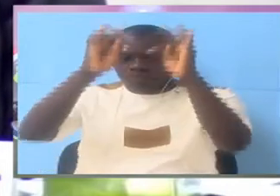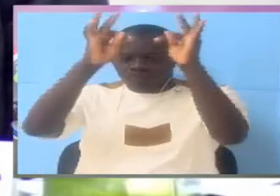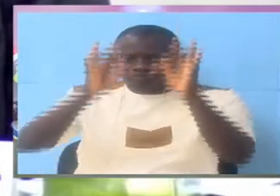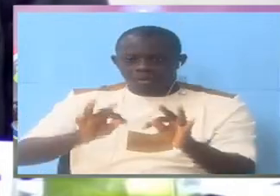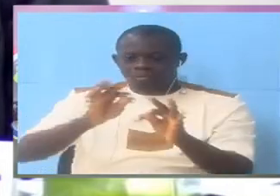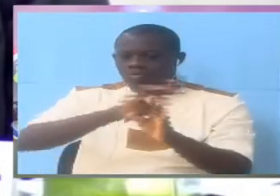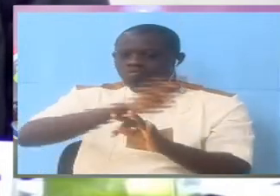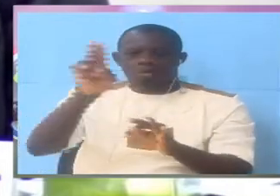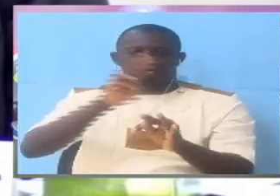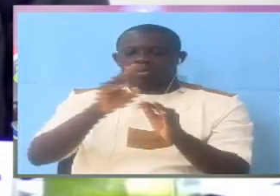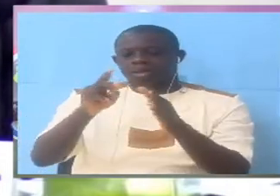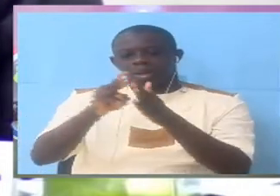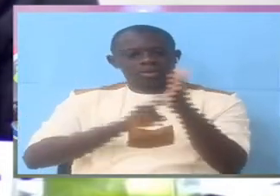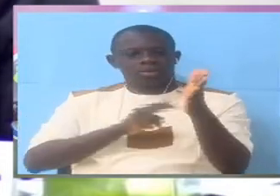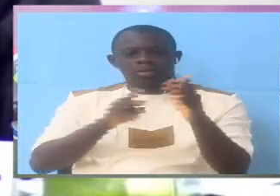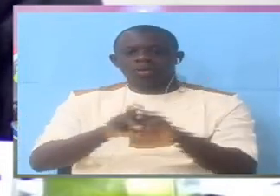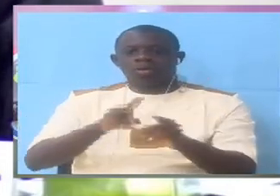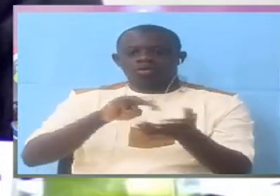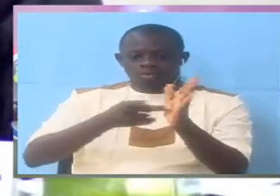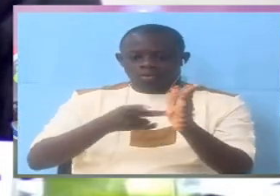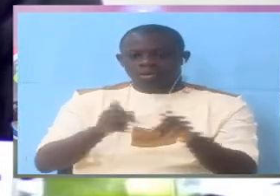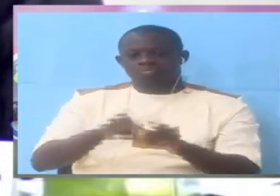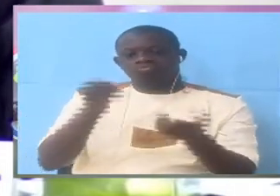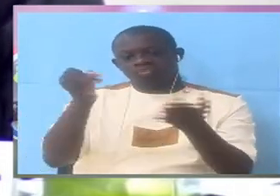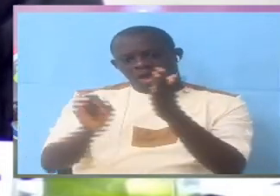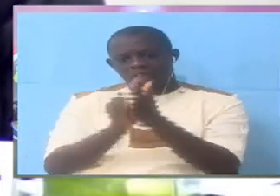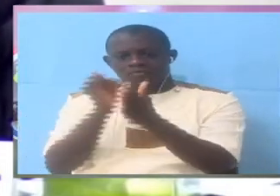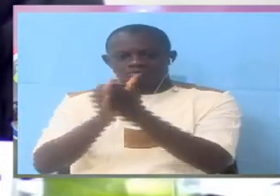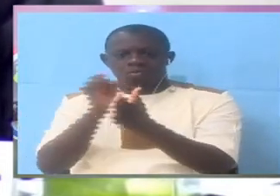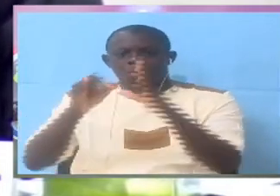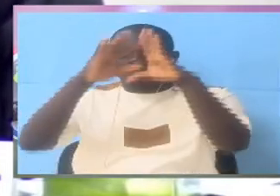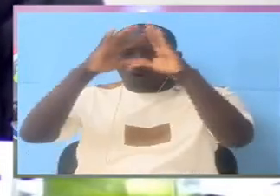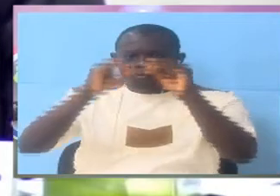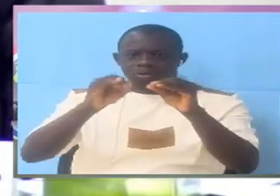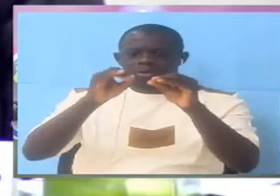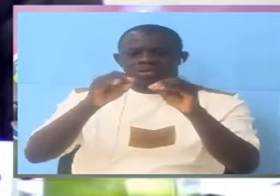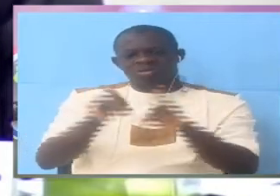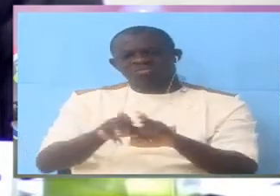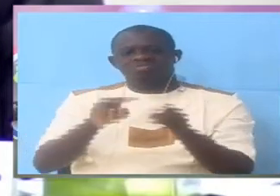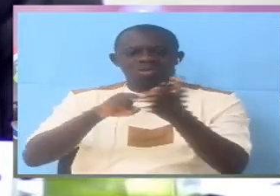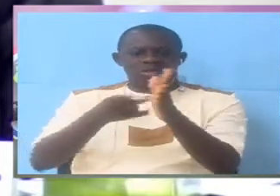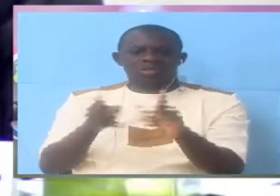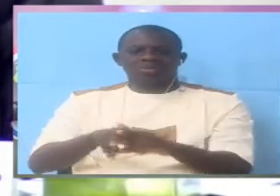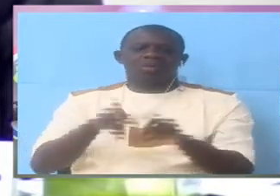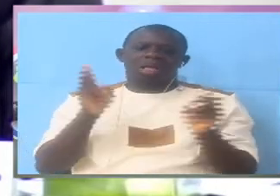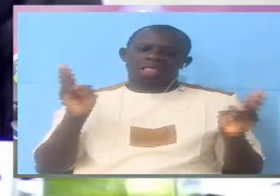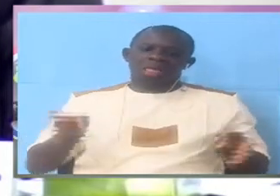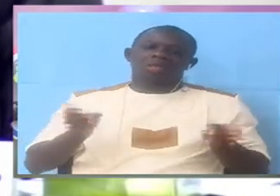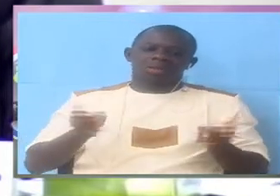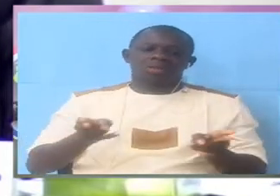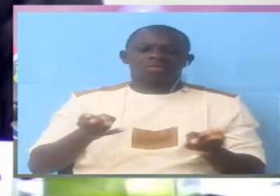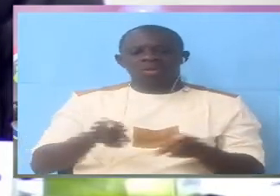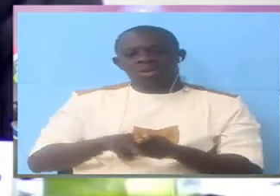the investigative unit is redundant. Investigation